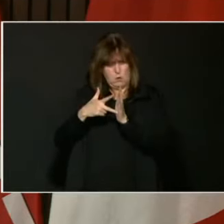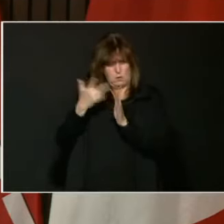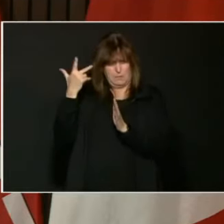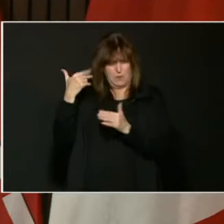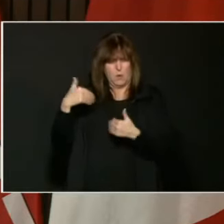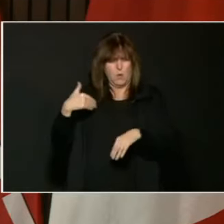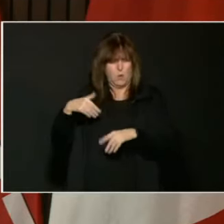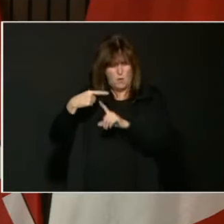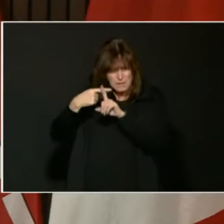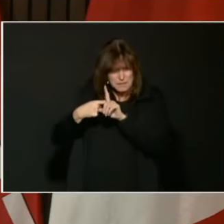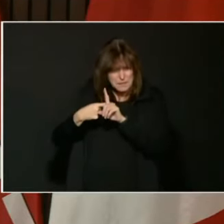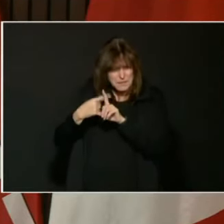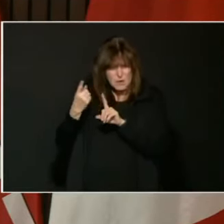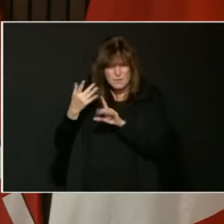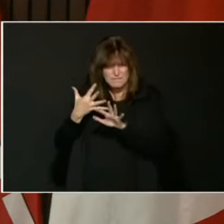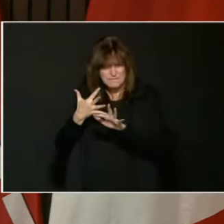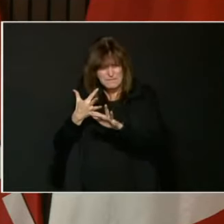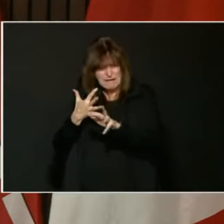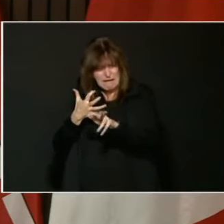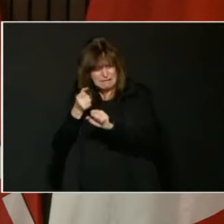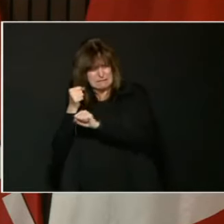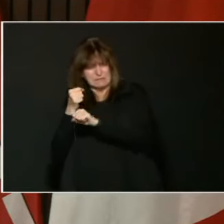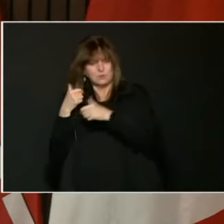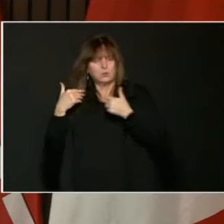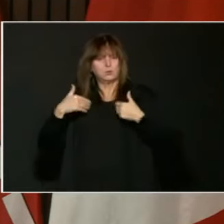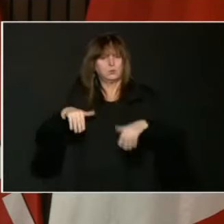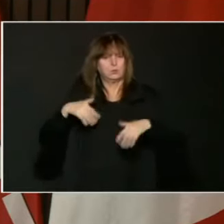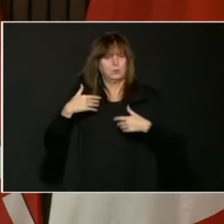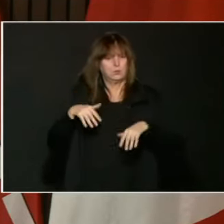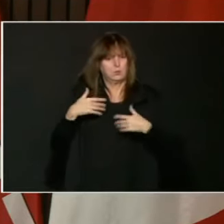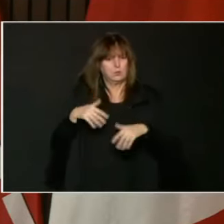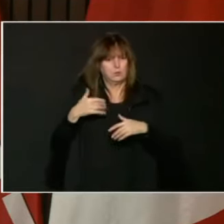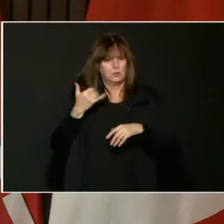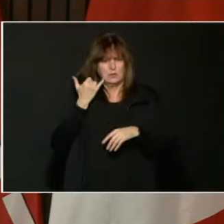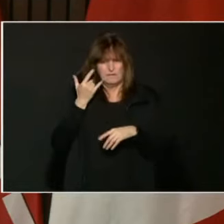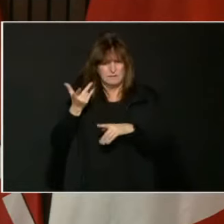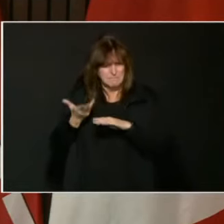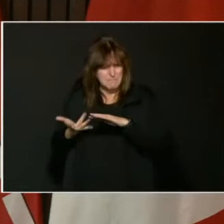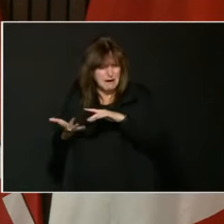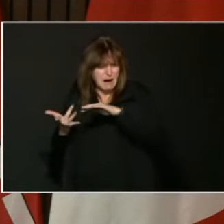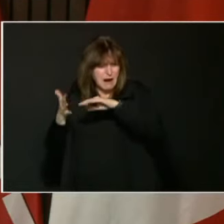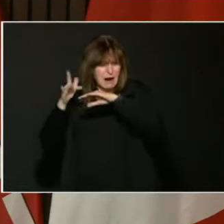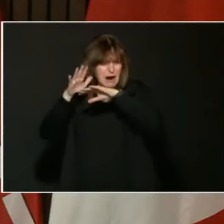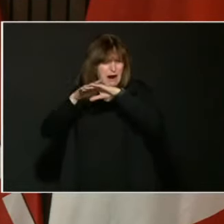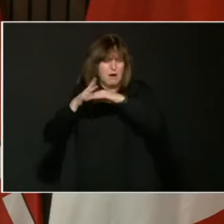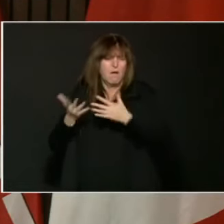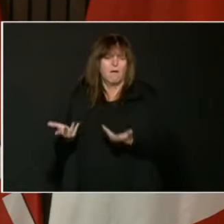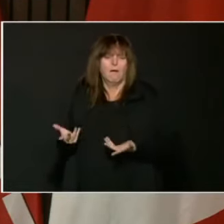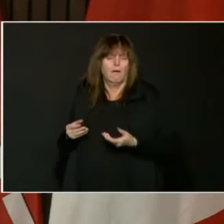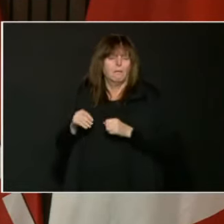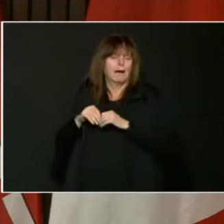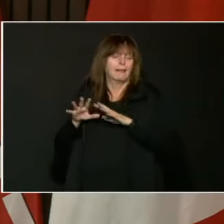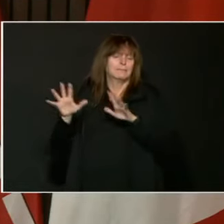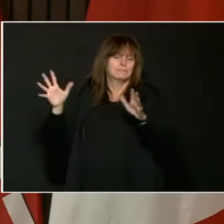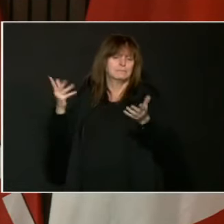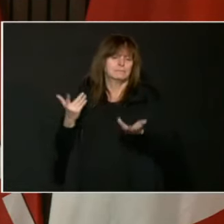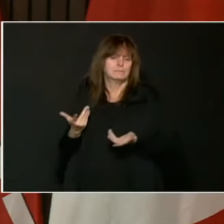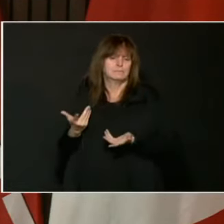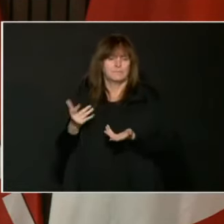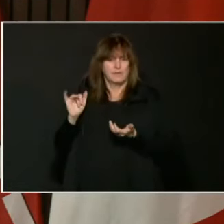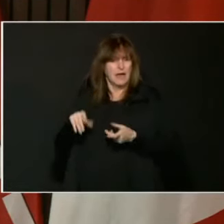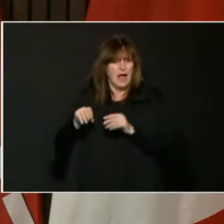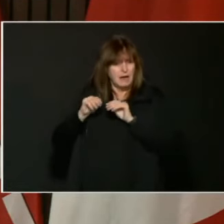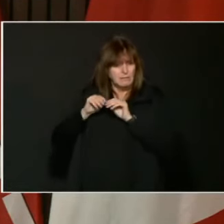need to watch very carefully, because by the time it hits that actual level, it's accelerated enough that it's going to take a long time to actually